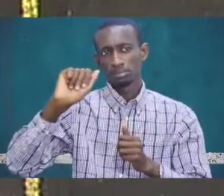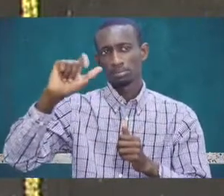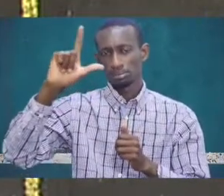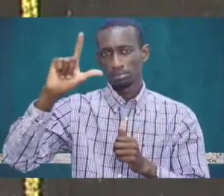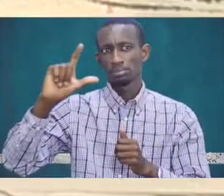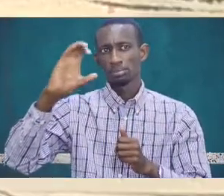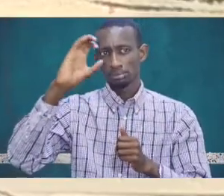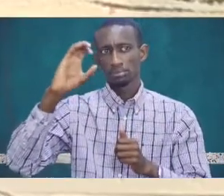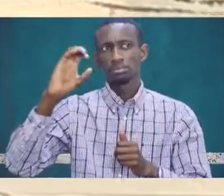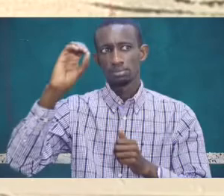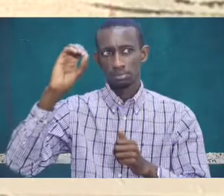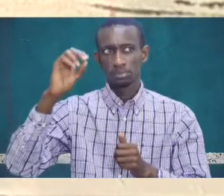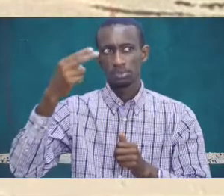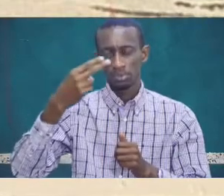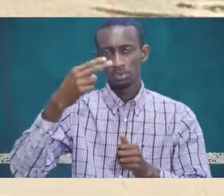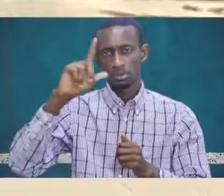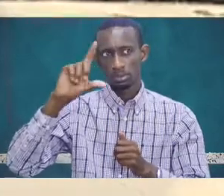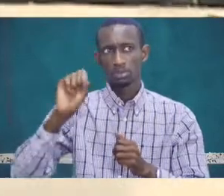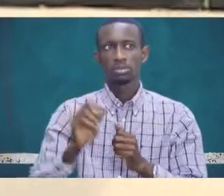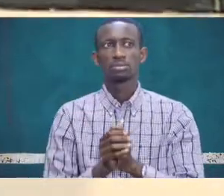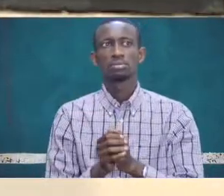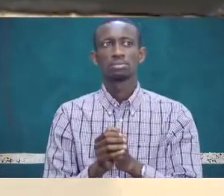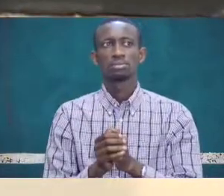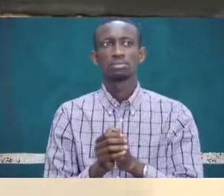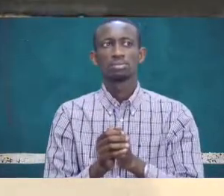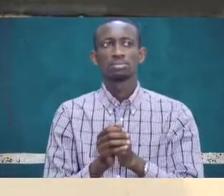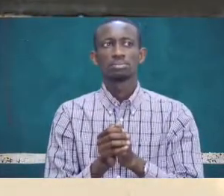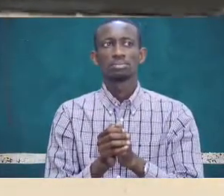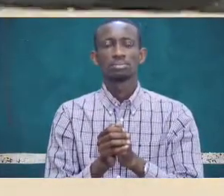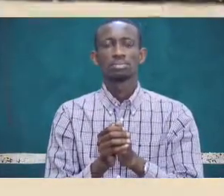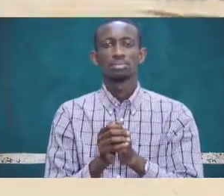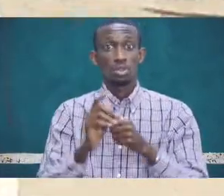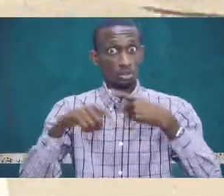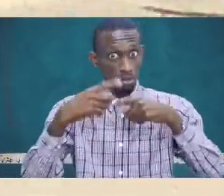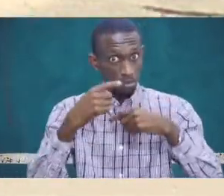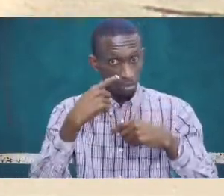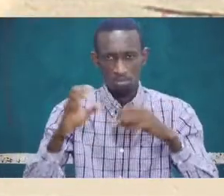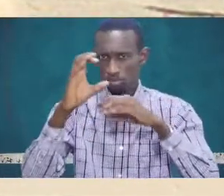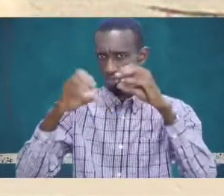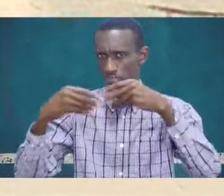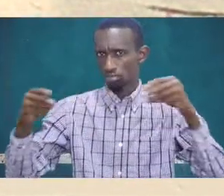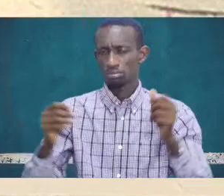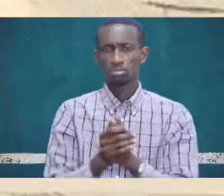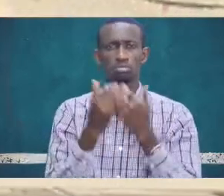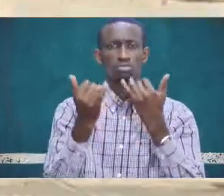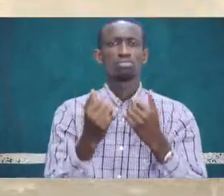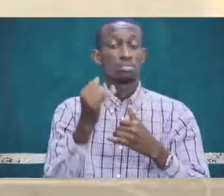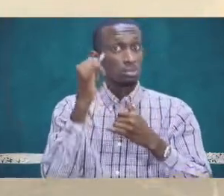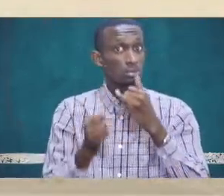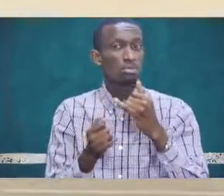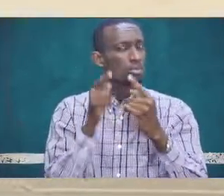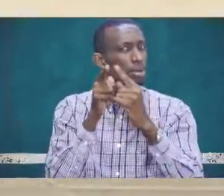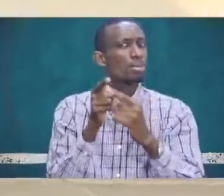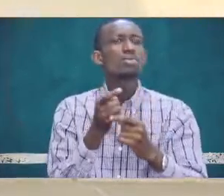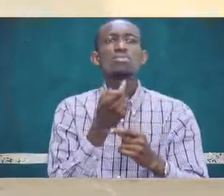the previous lesson, and we'll also be looking at the chemical properties. And by the end of today, we'll be